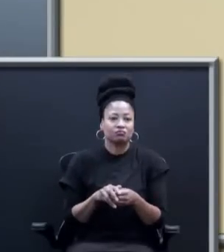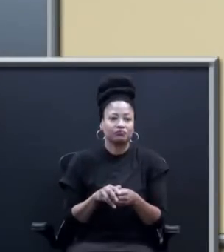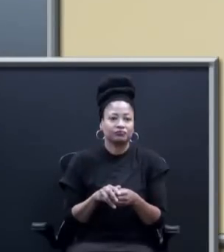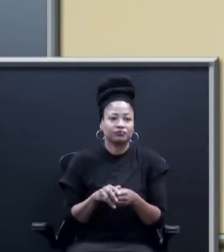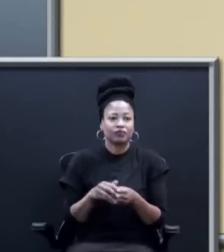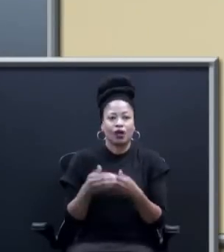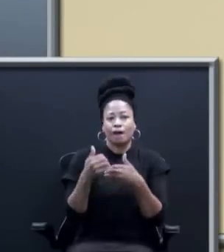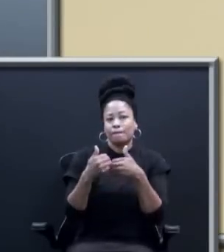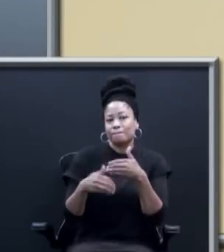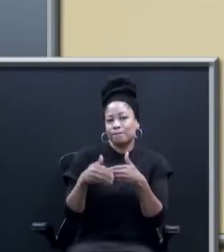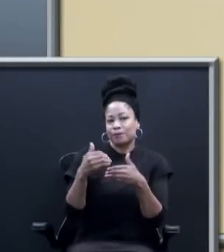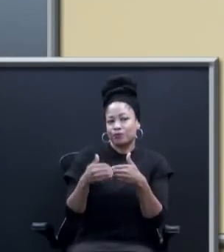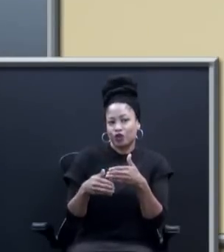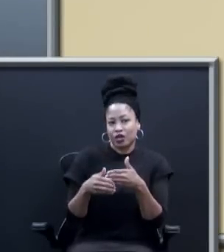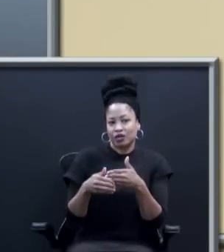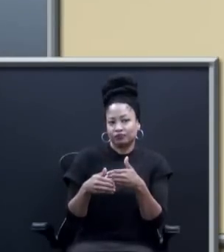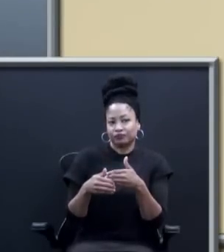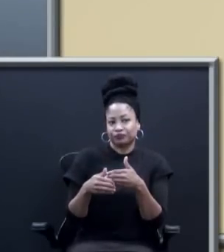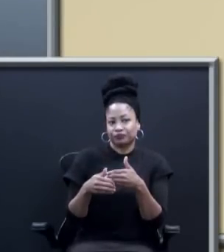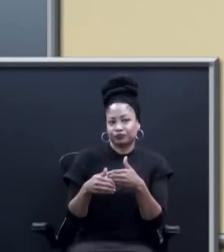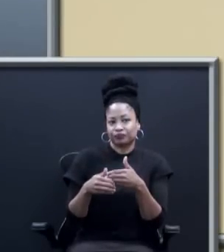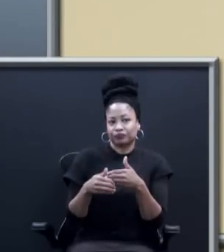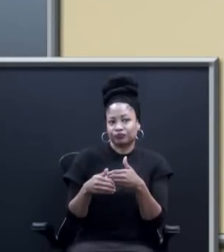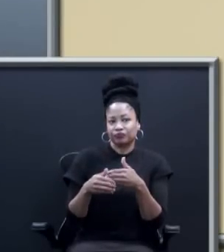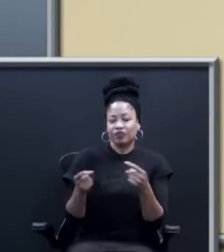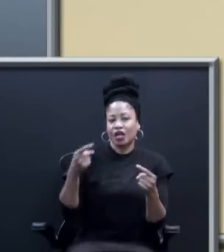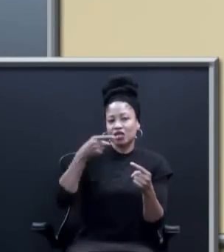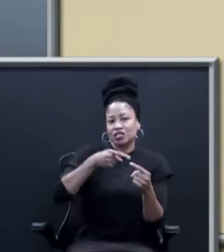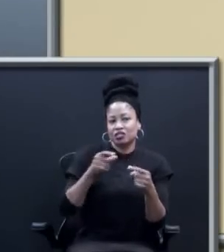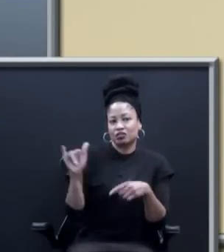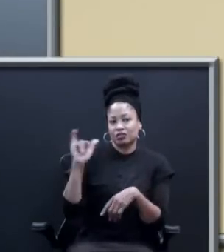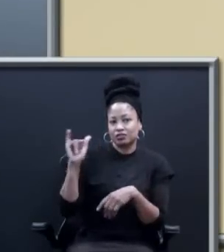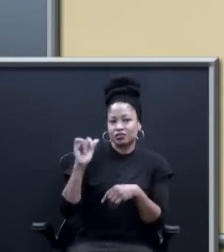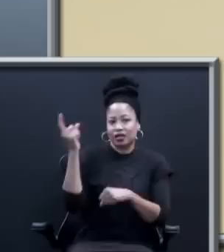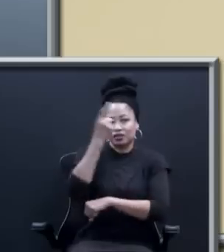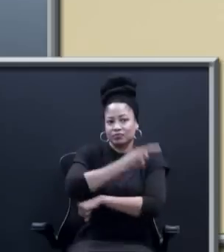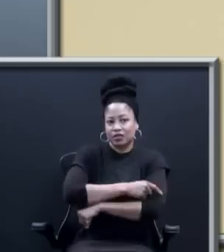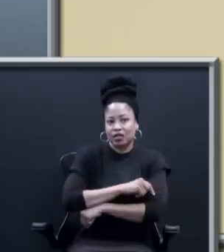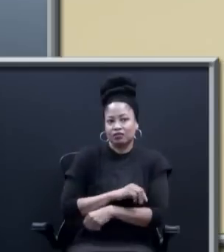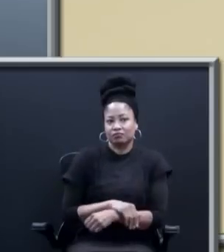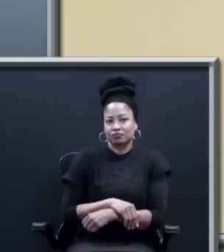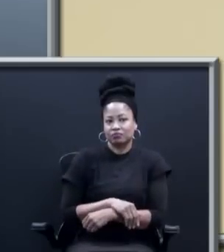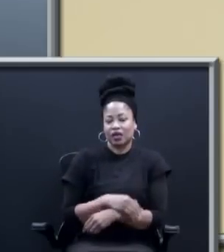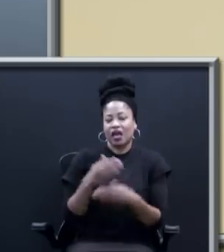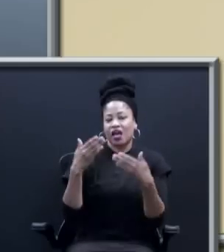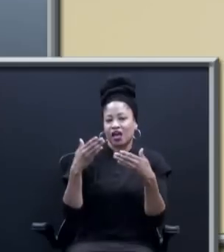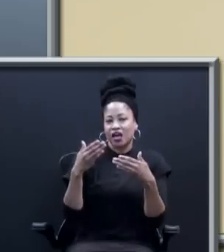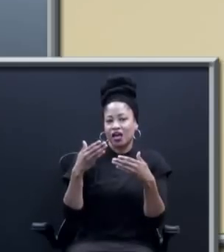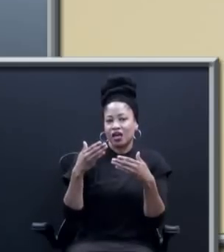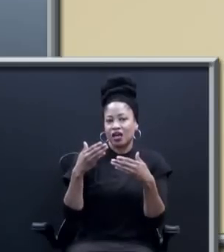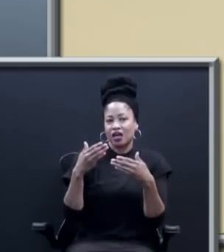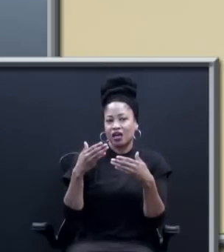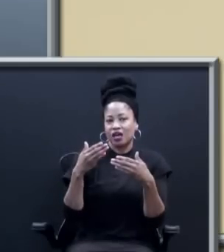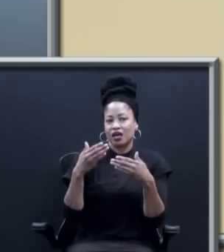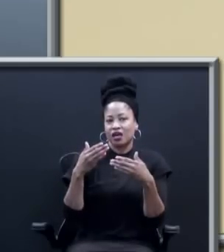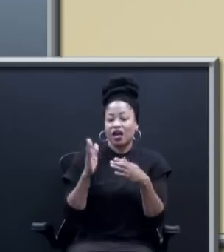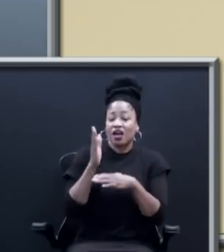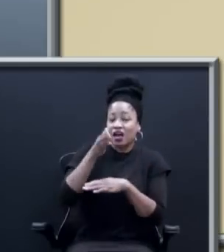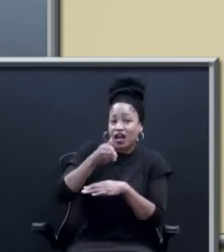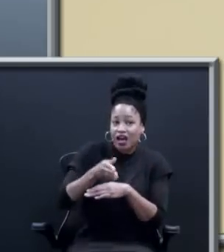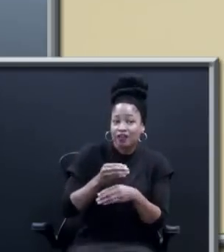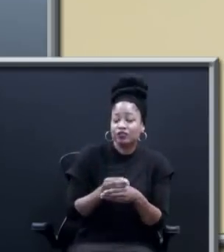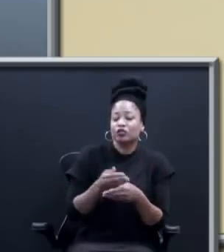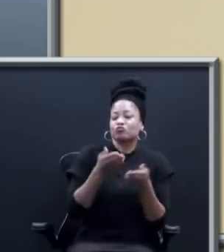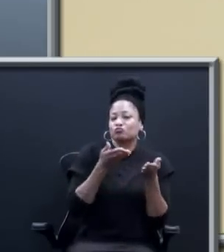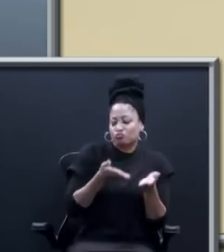the selfsame day uh-huh. that ye have brought an offering unto your God. It shall be a statute forever throughout your generations and